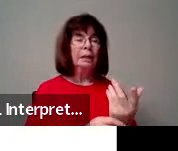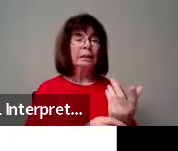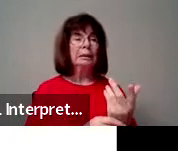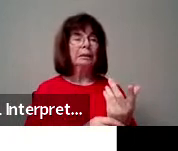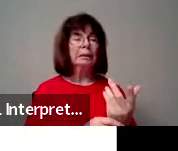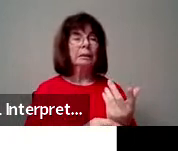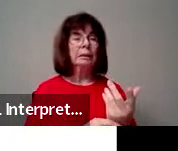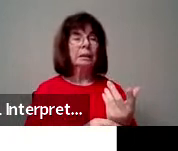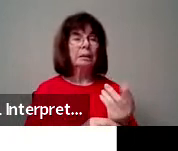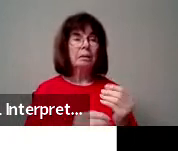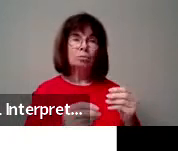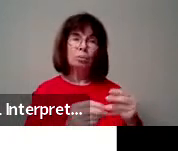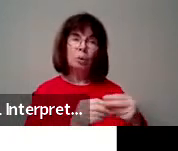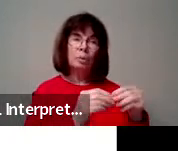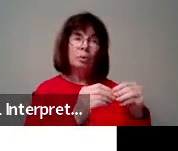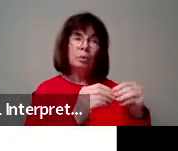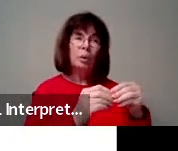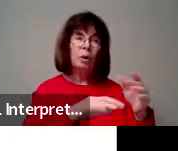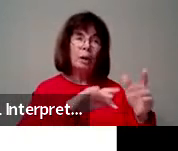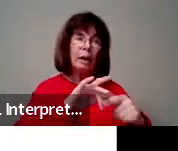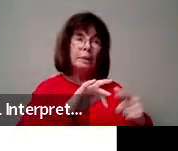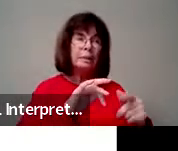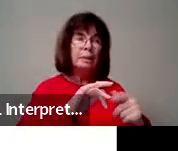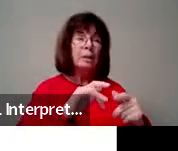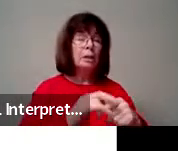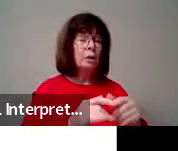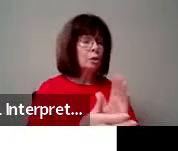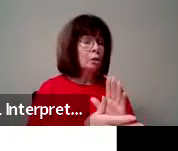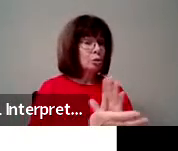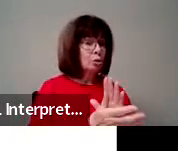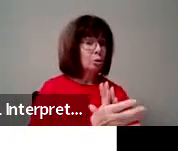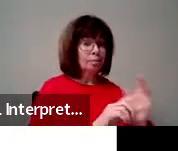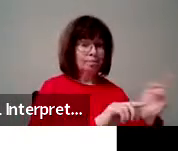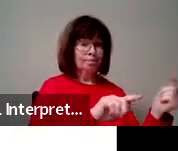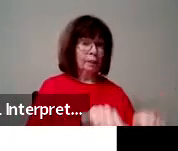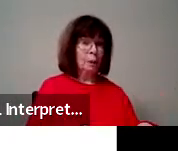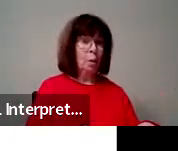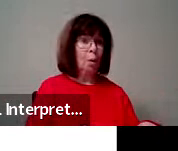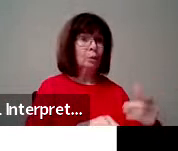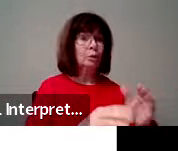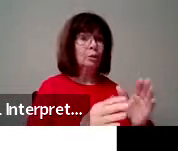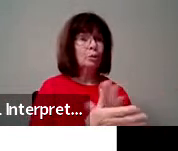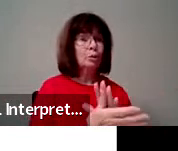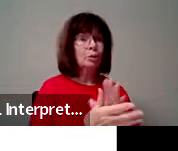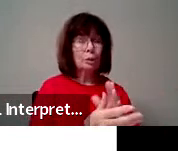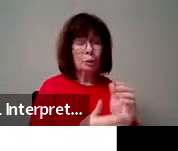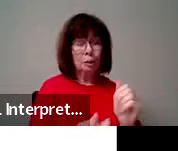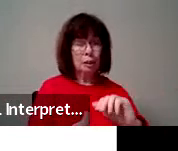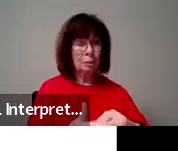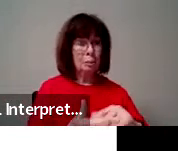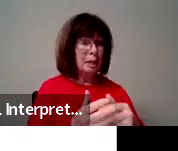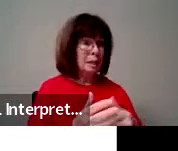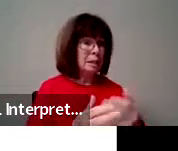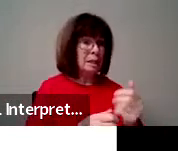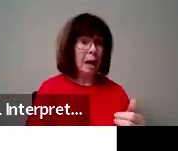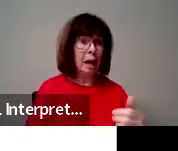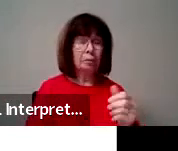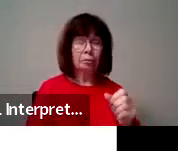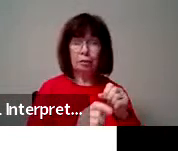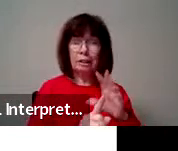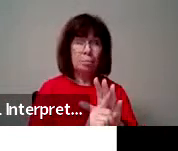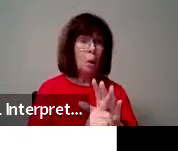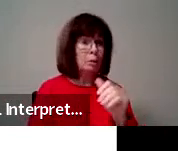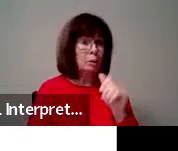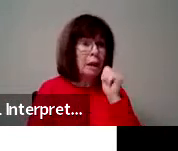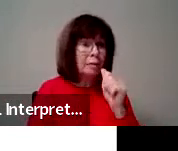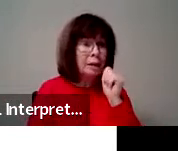sick, but there's limited testing and masking, which means they're being exposed daily, but it's impossible to follow up